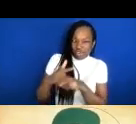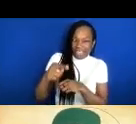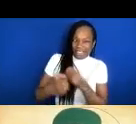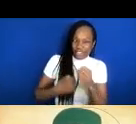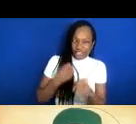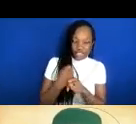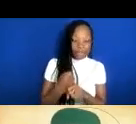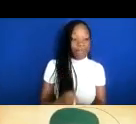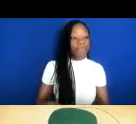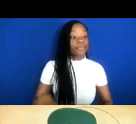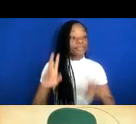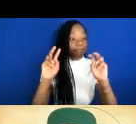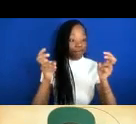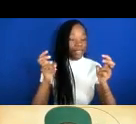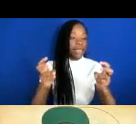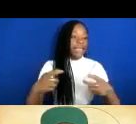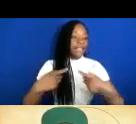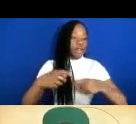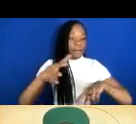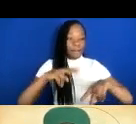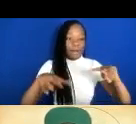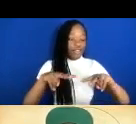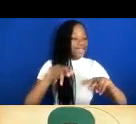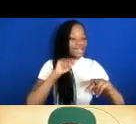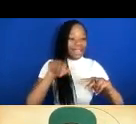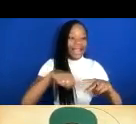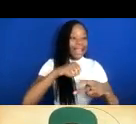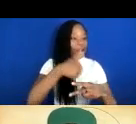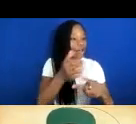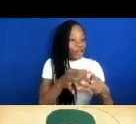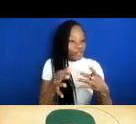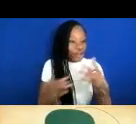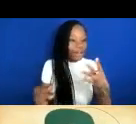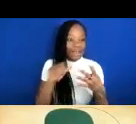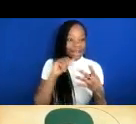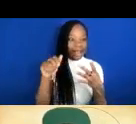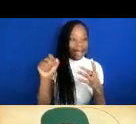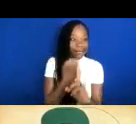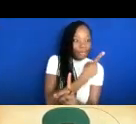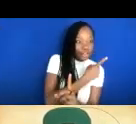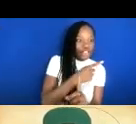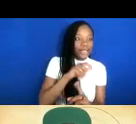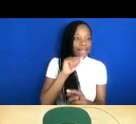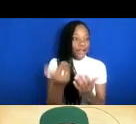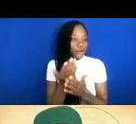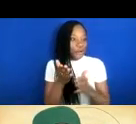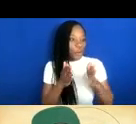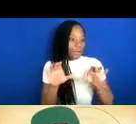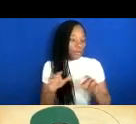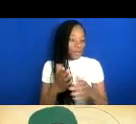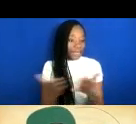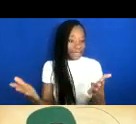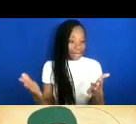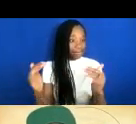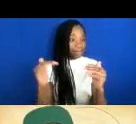Electronic monitoring is not an alternative, not a diversion, not a new way of doing things. Electronic monitoring and the